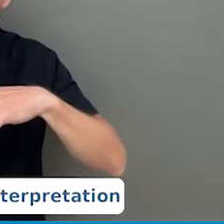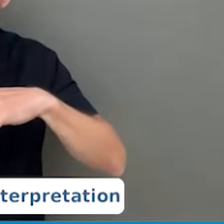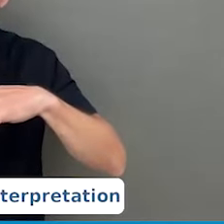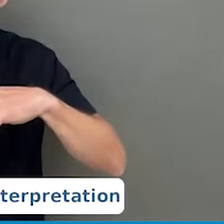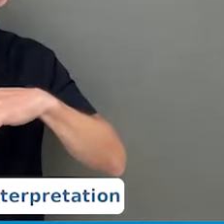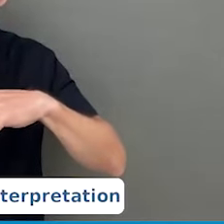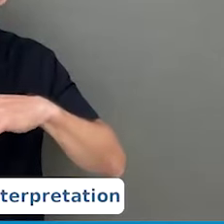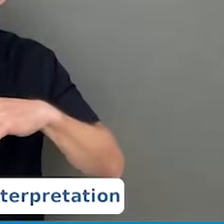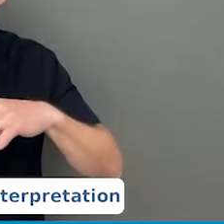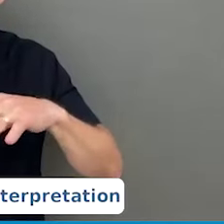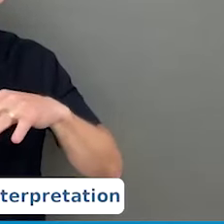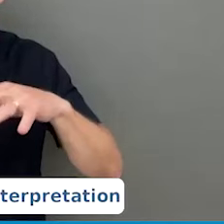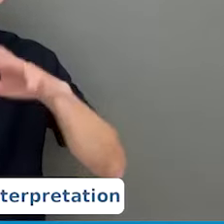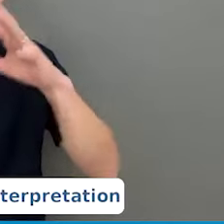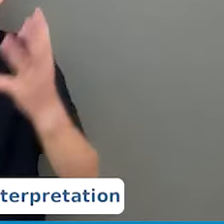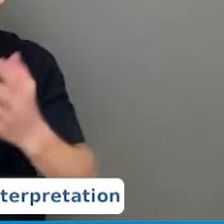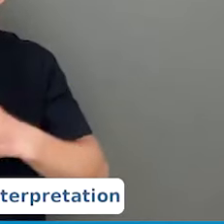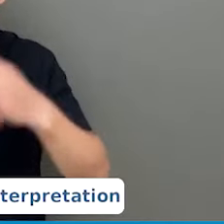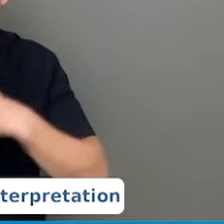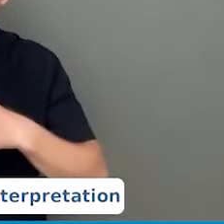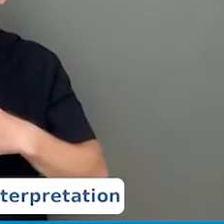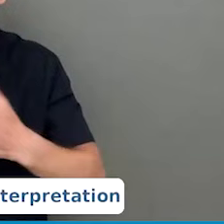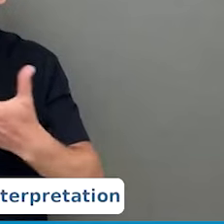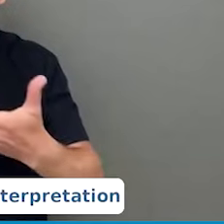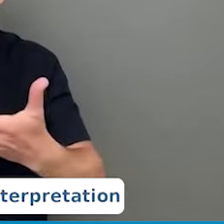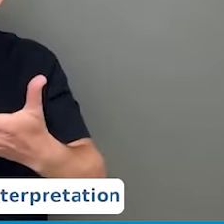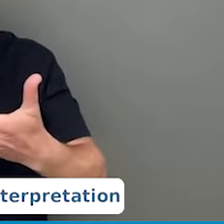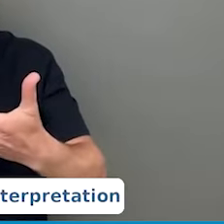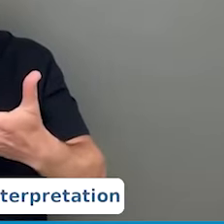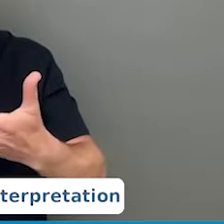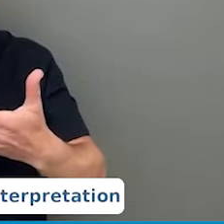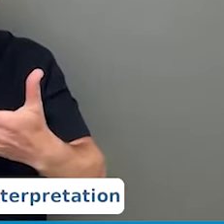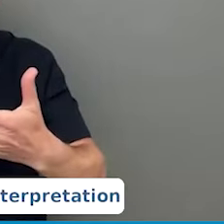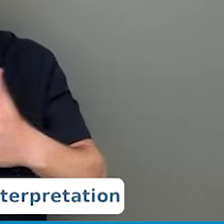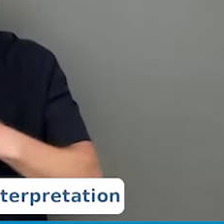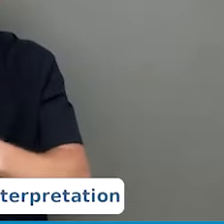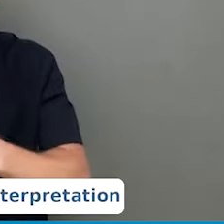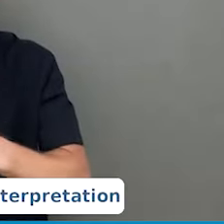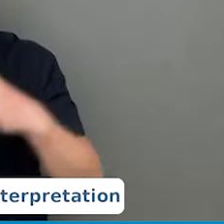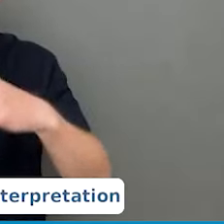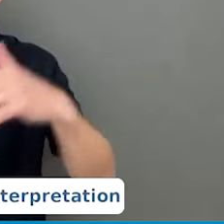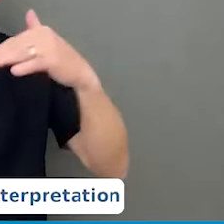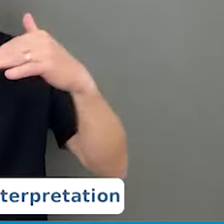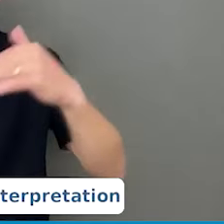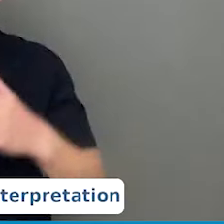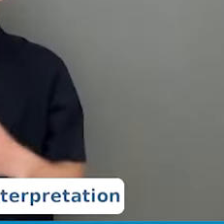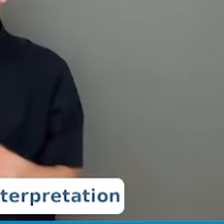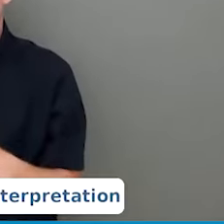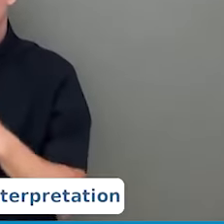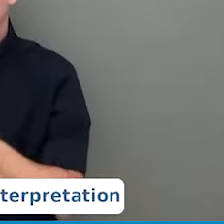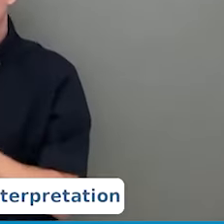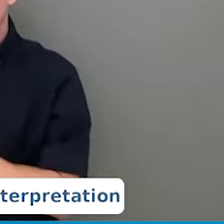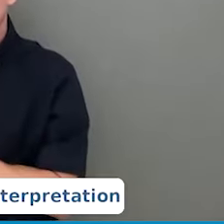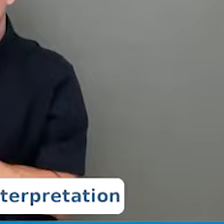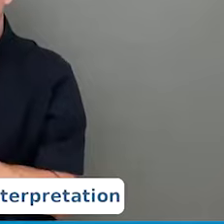look at, with a whole study that was done by the University of Galloway, looking at progress in terms of national coordination